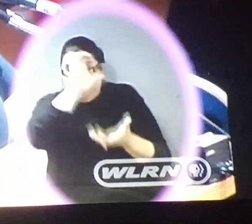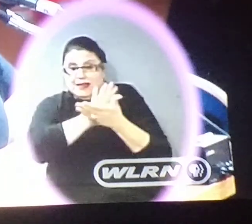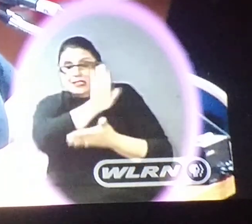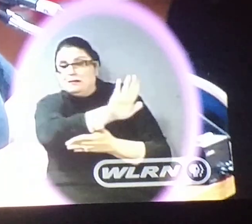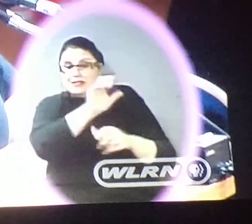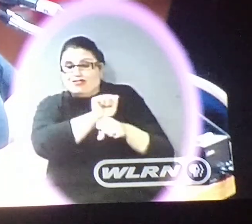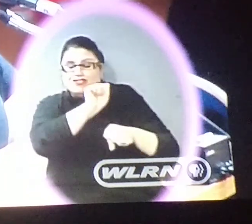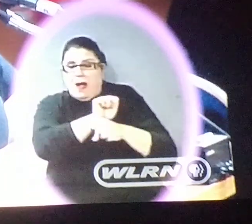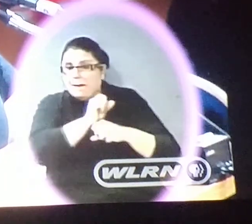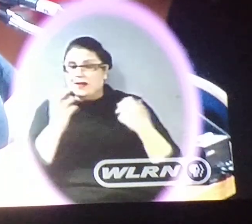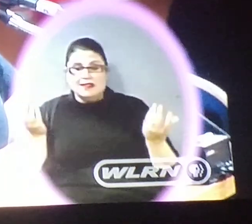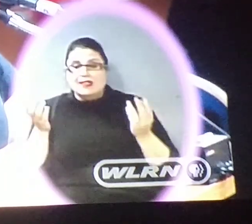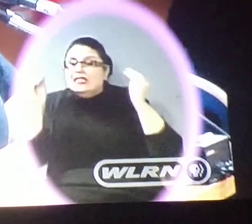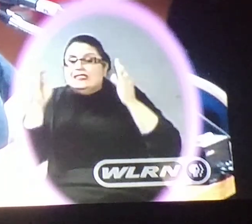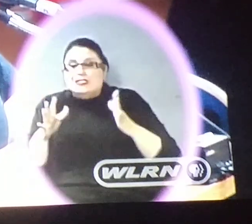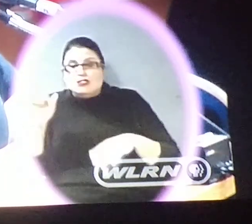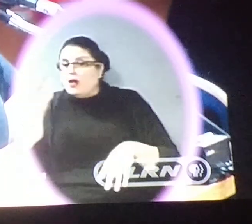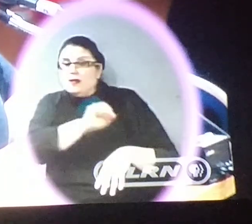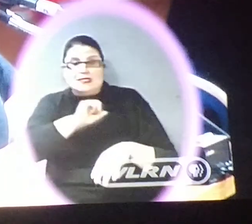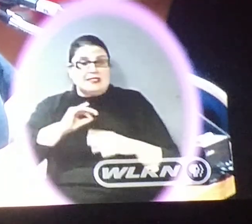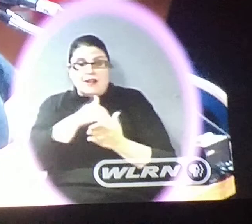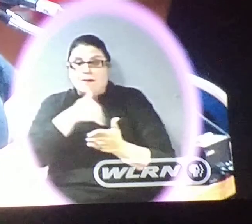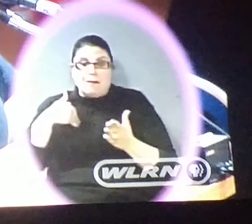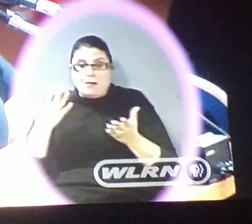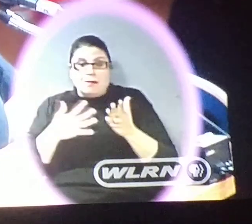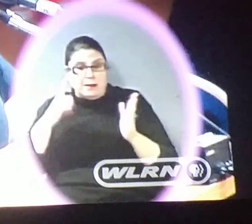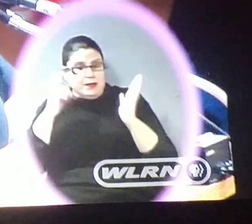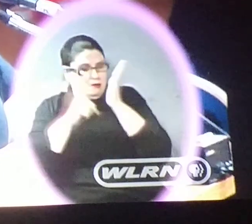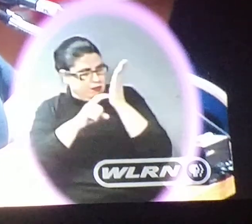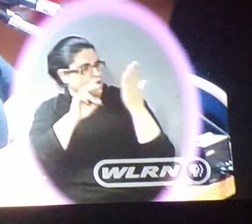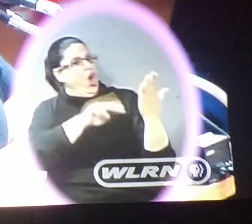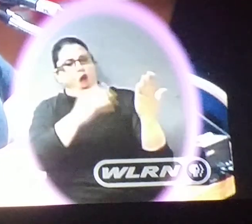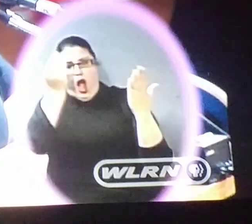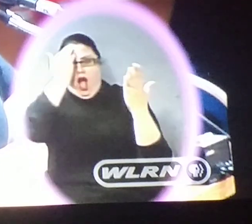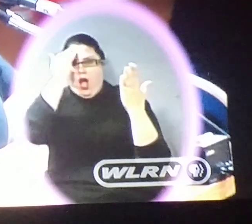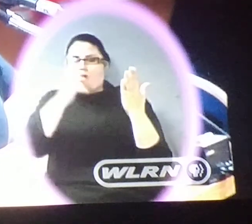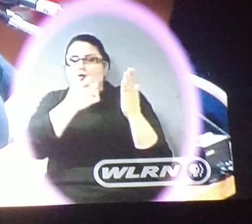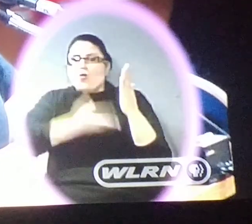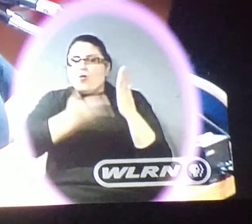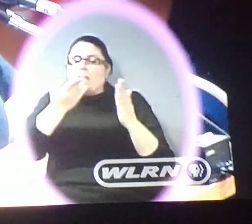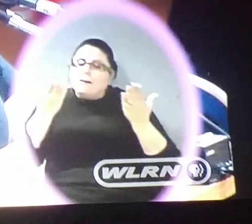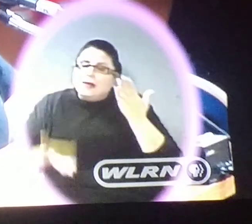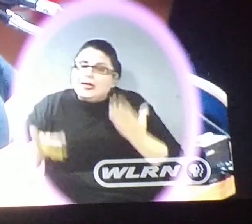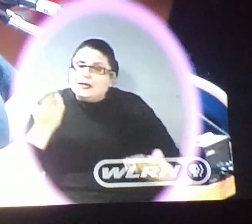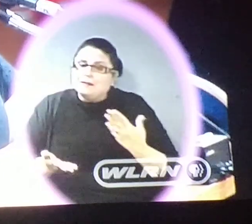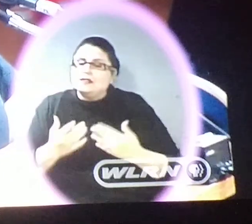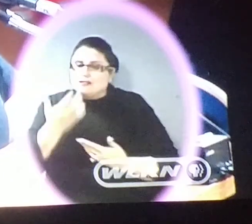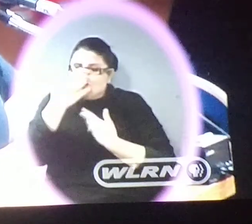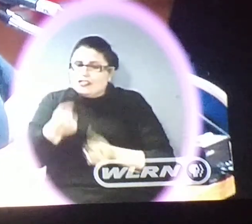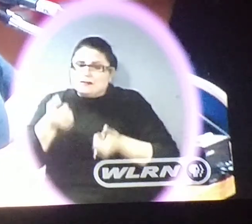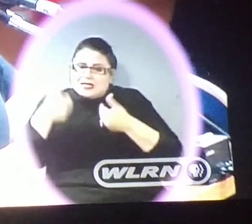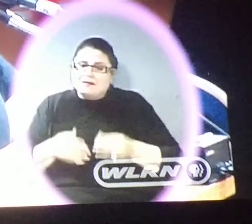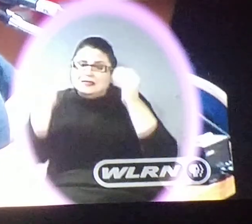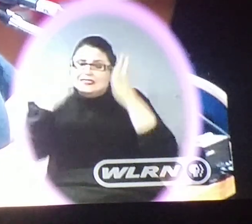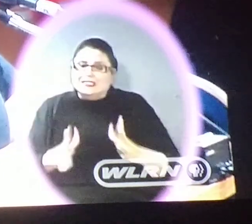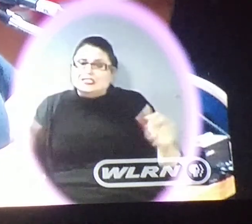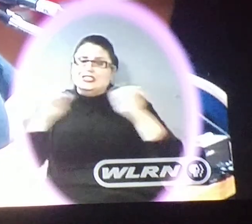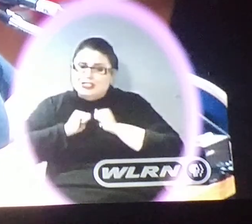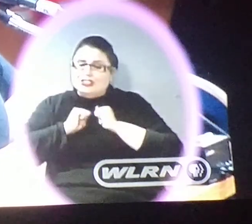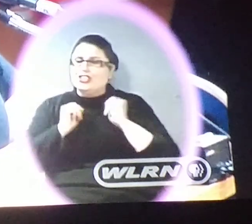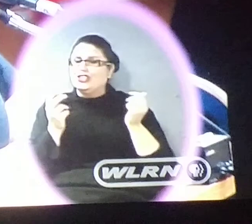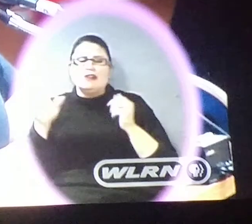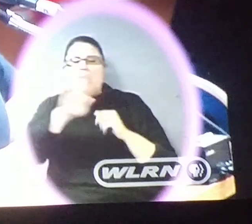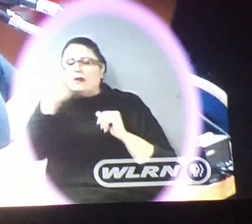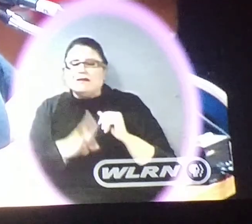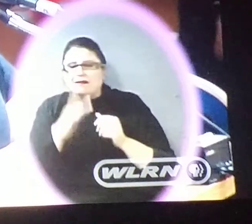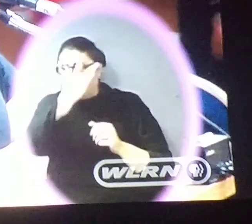A teacher or other staff member may recognize this heinous individual. Trust me, as a teacher myself, I would not